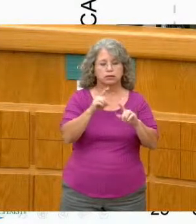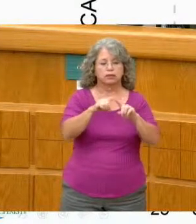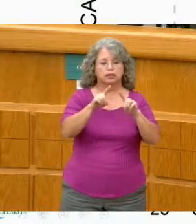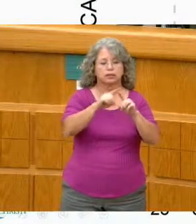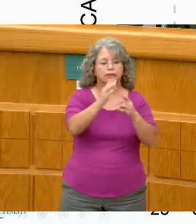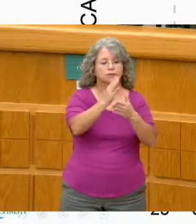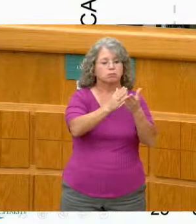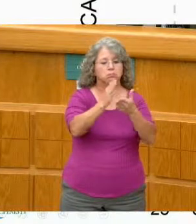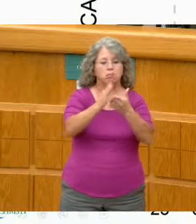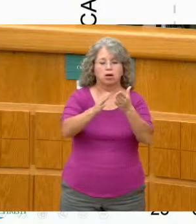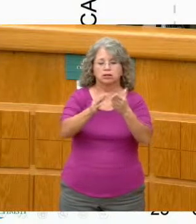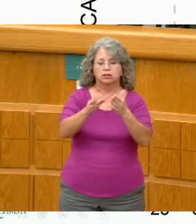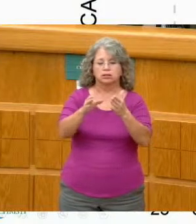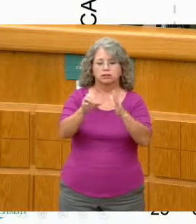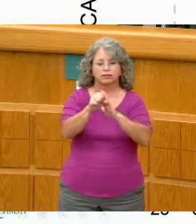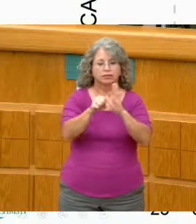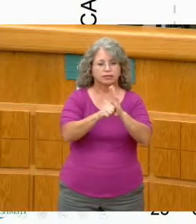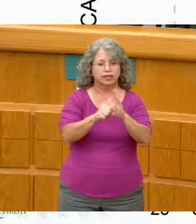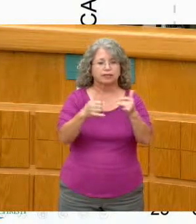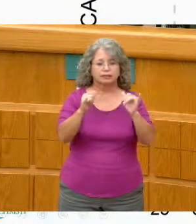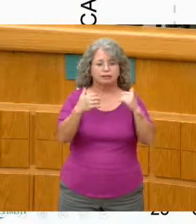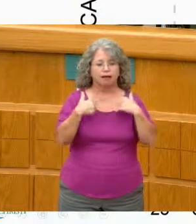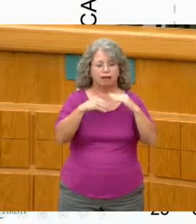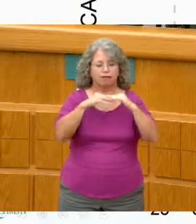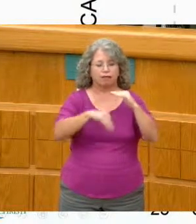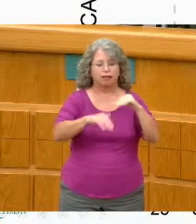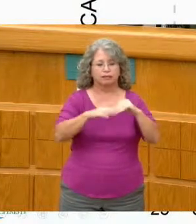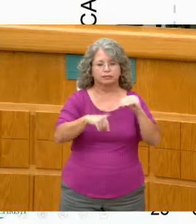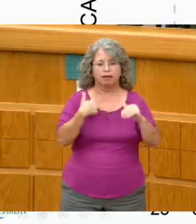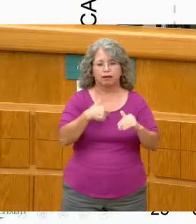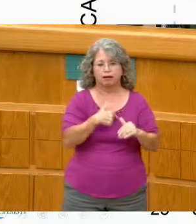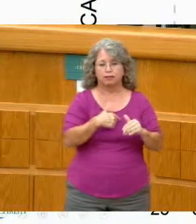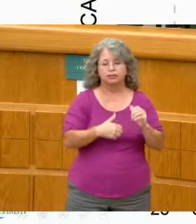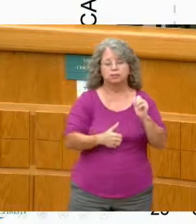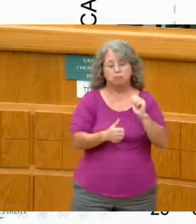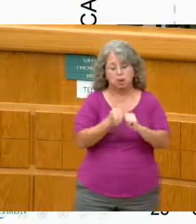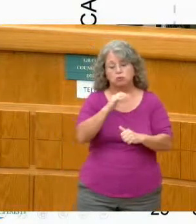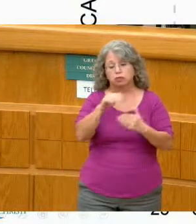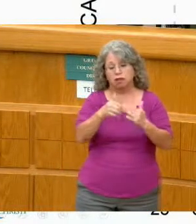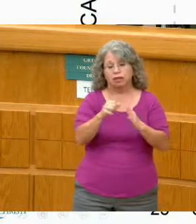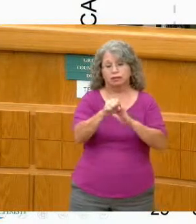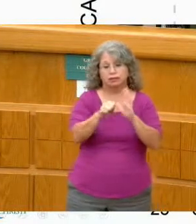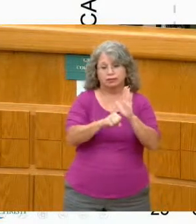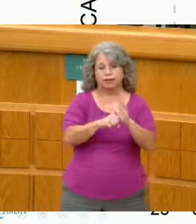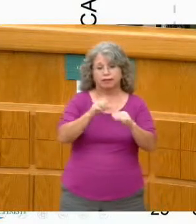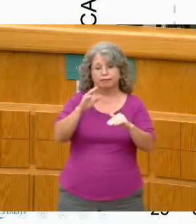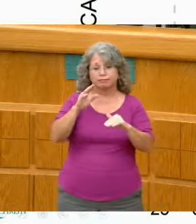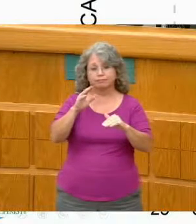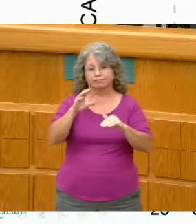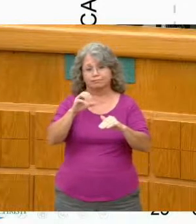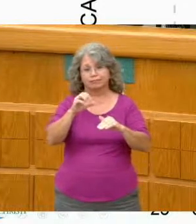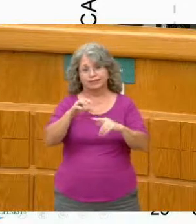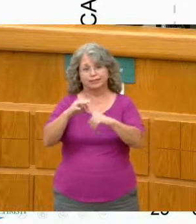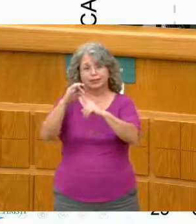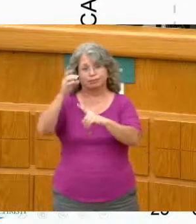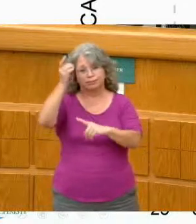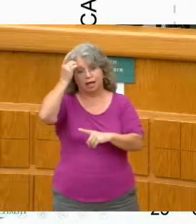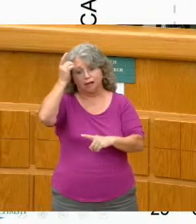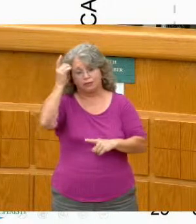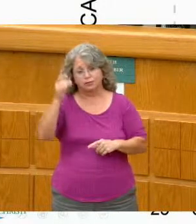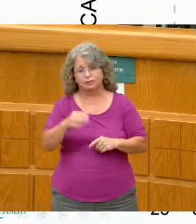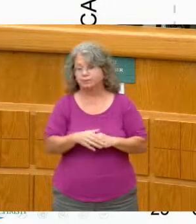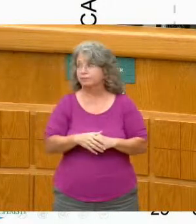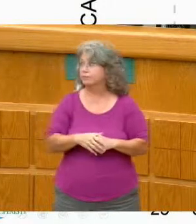Different parts of the state that are still having less cases per capita than us is pretty much the whole rest of the state other than Dallas. Now,